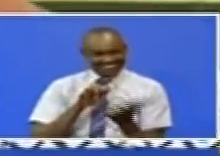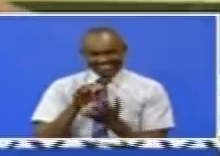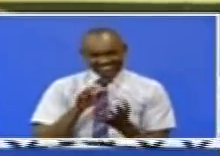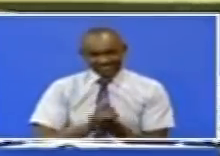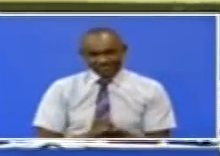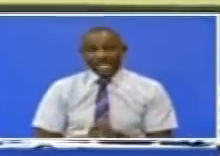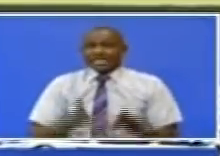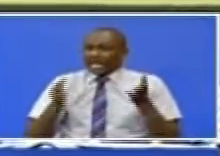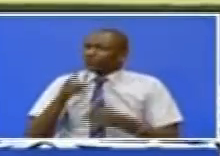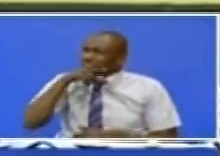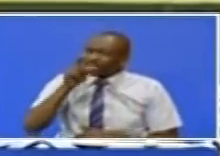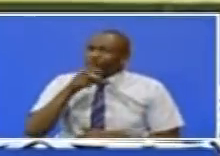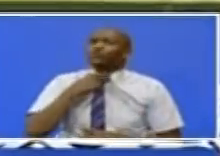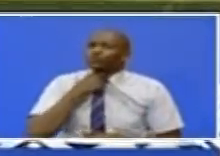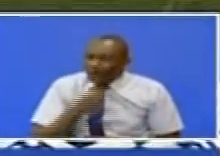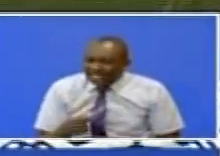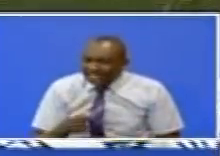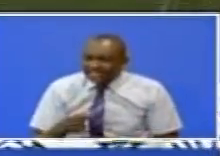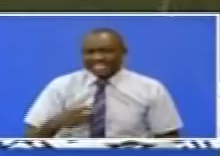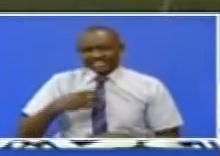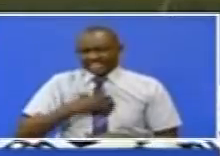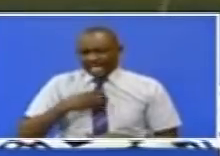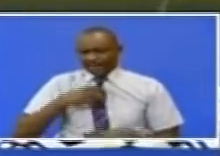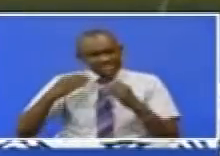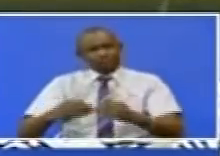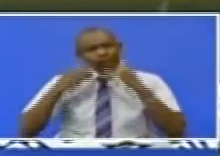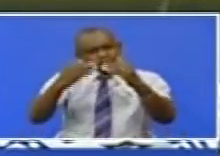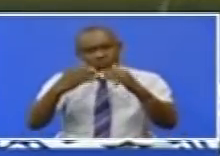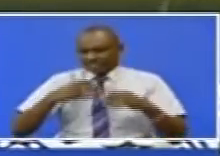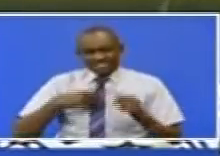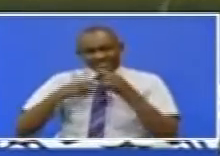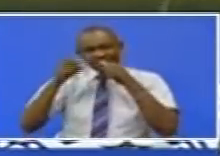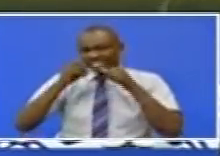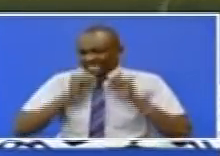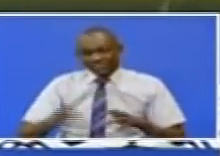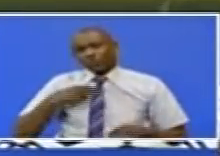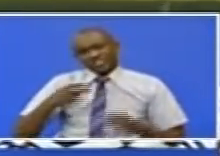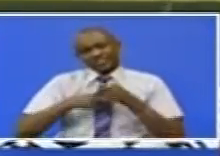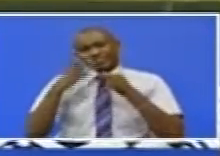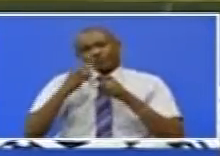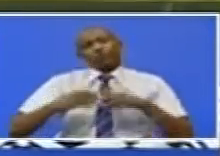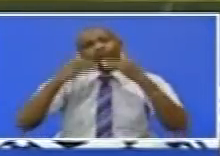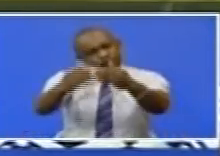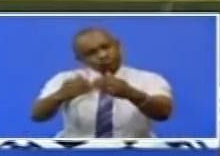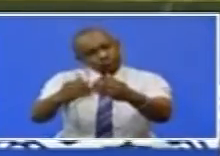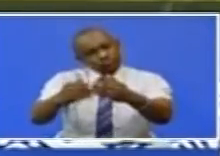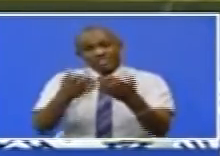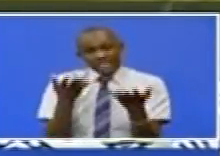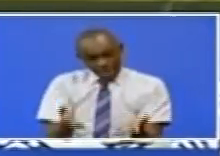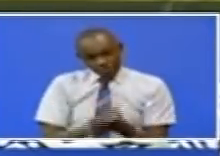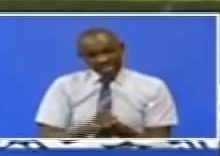You're currently pushing to have your stay on the bench extended after you attained the retirement age of 70 last